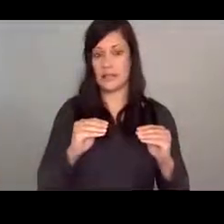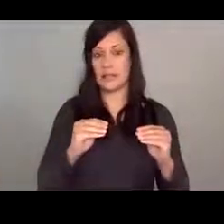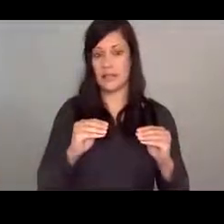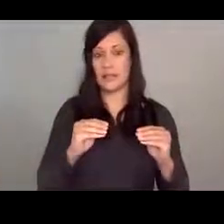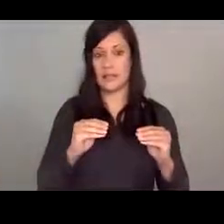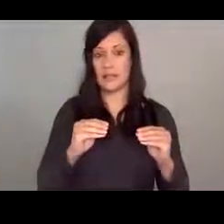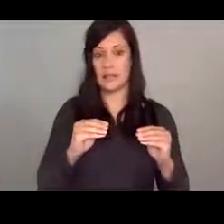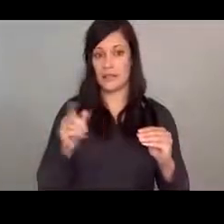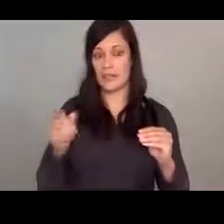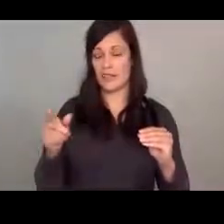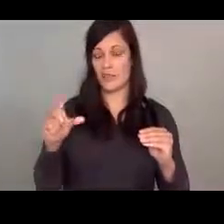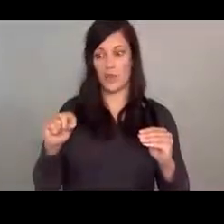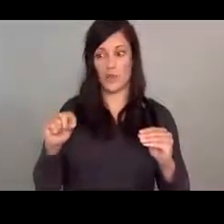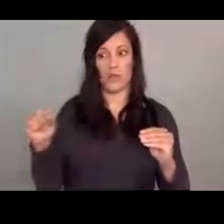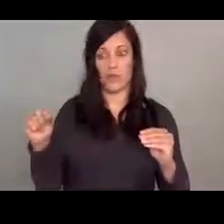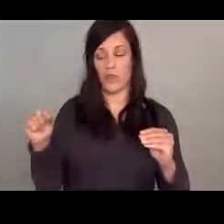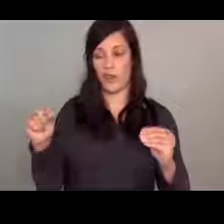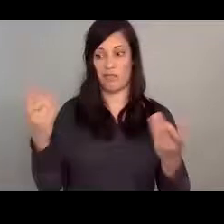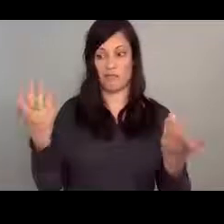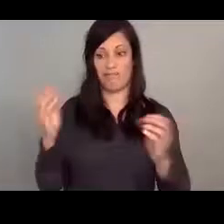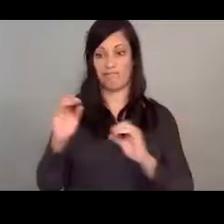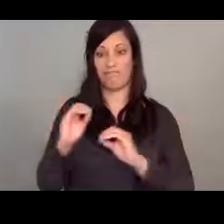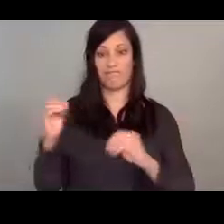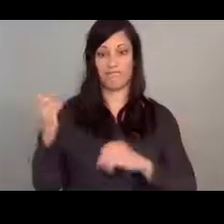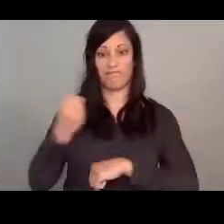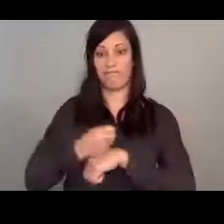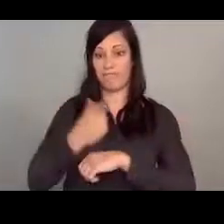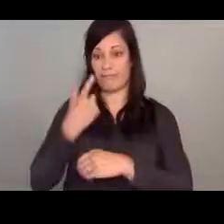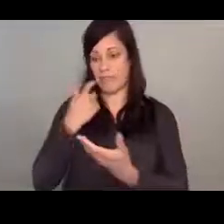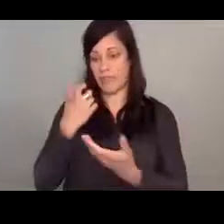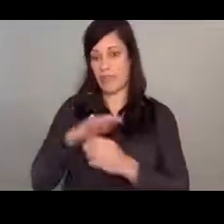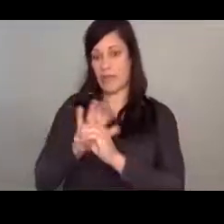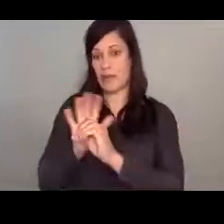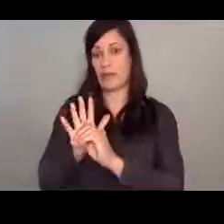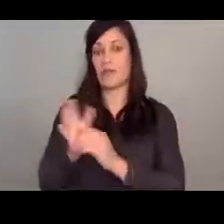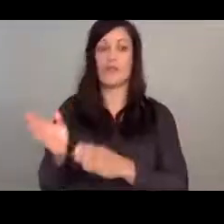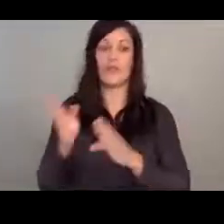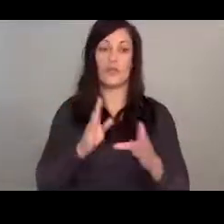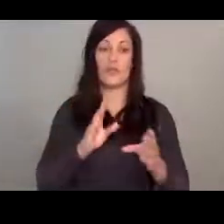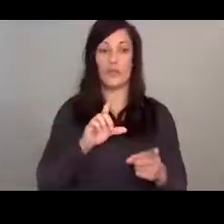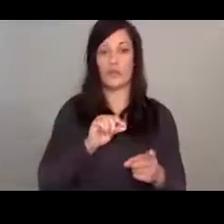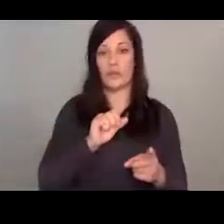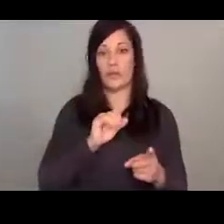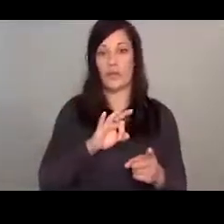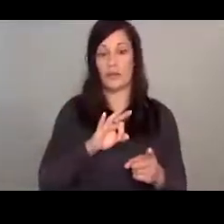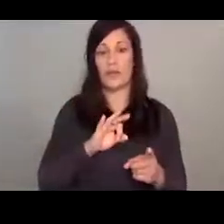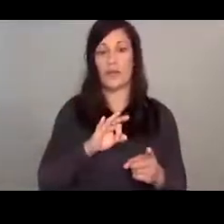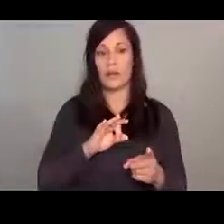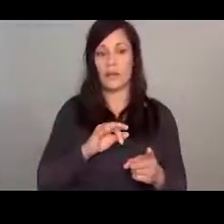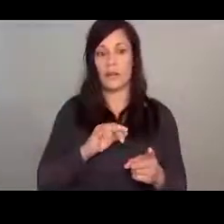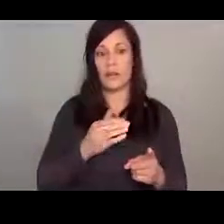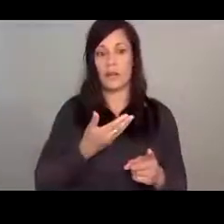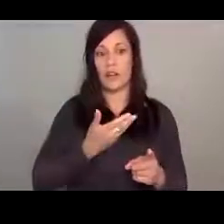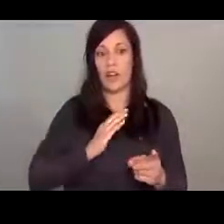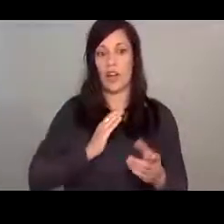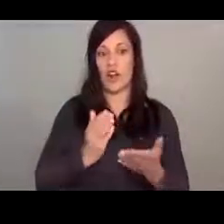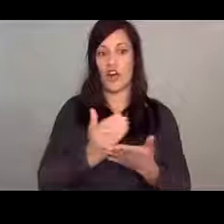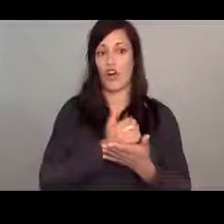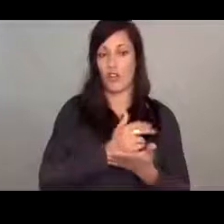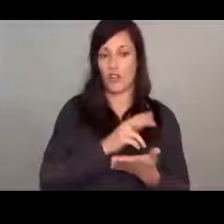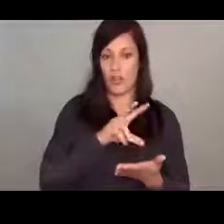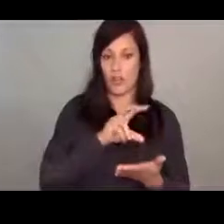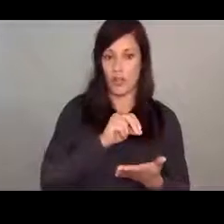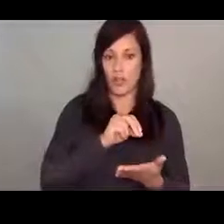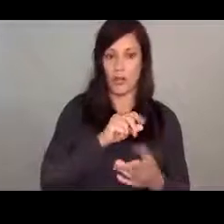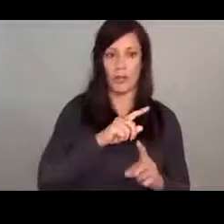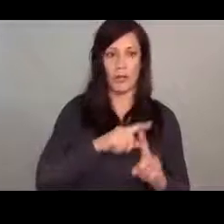in 2020 because of the pandemic. So let's say in 2019, our earned revenue was 30, but